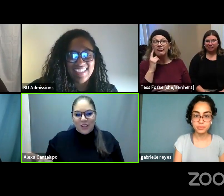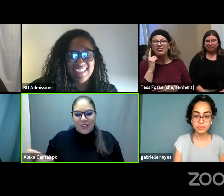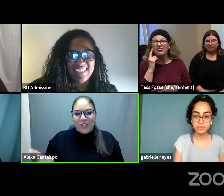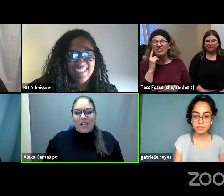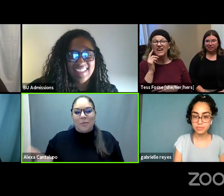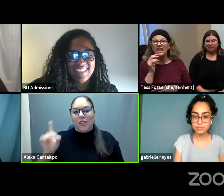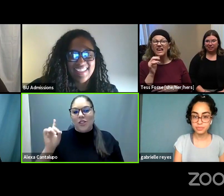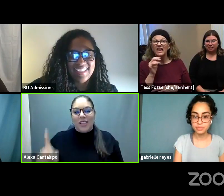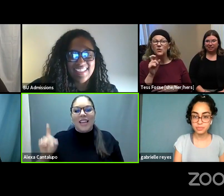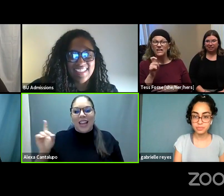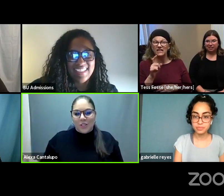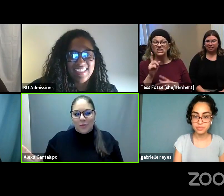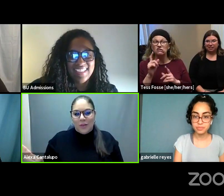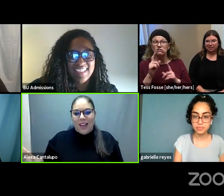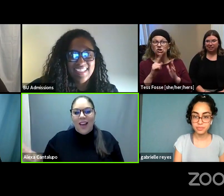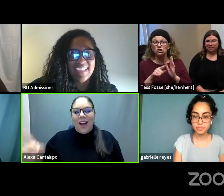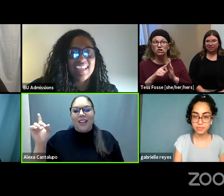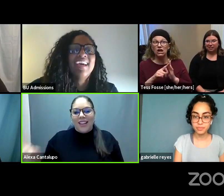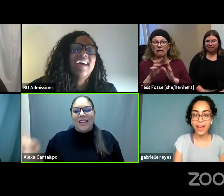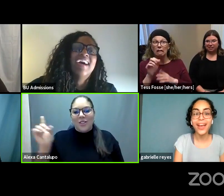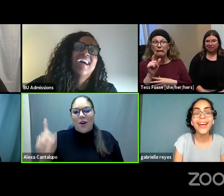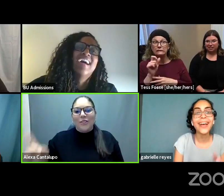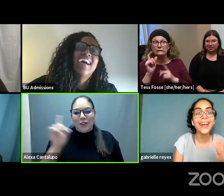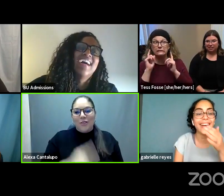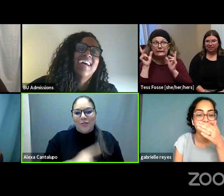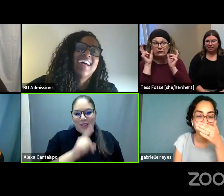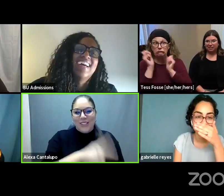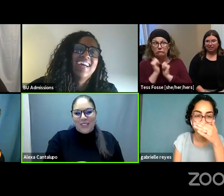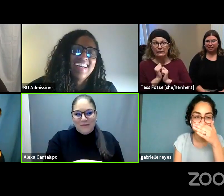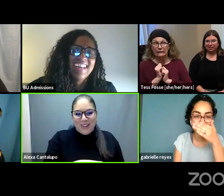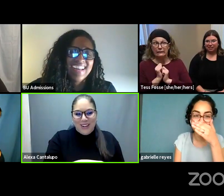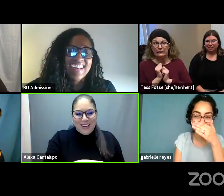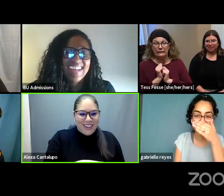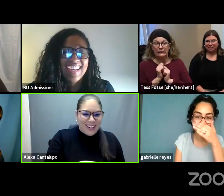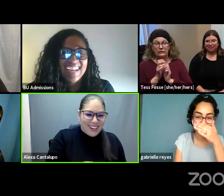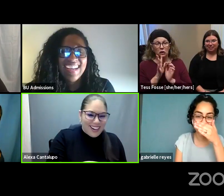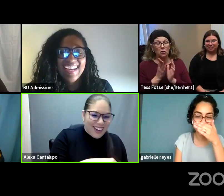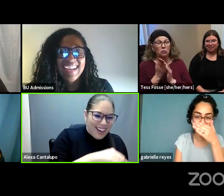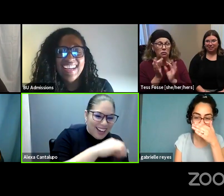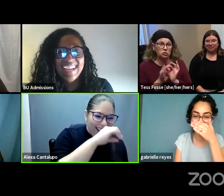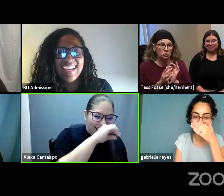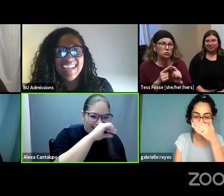get her hearing checked because she doesn't answer me unless I talk to her through the interpreter."